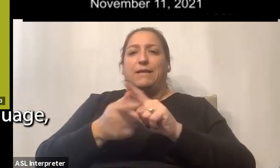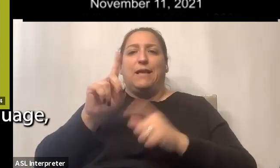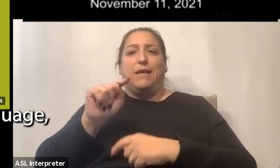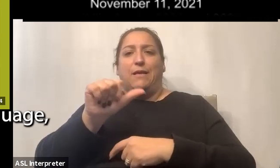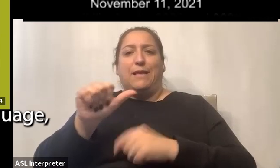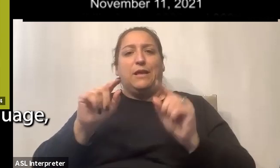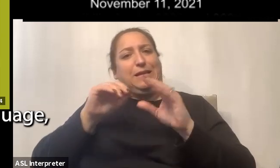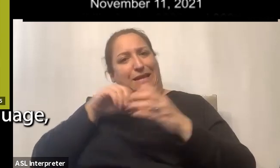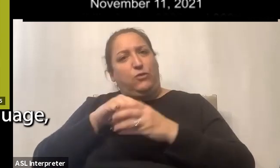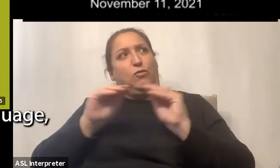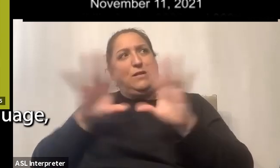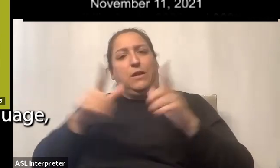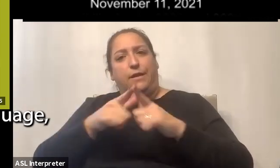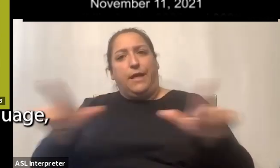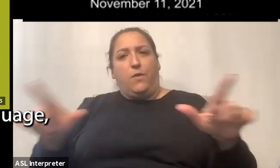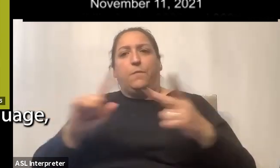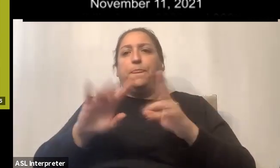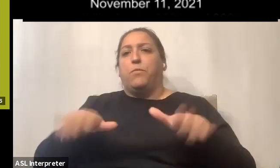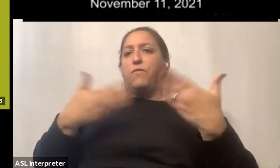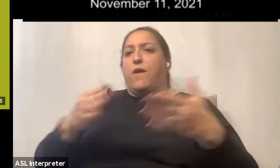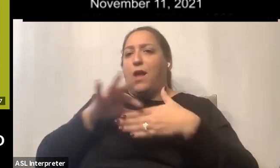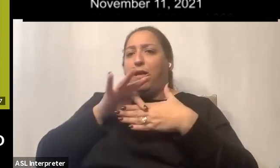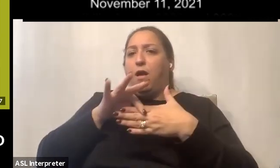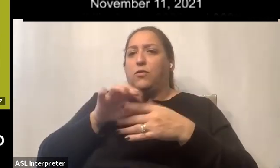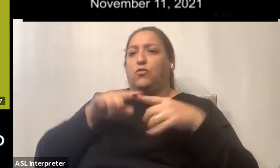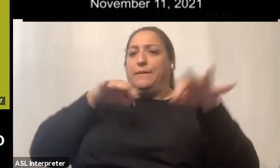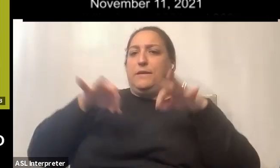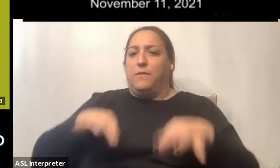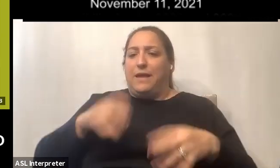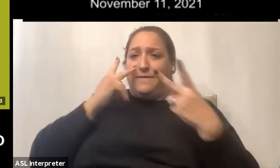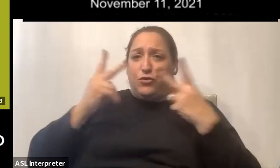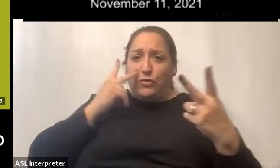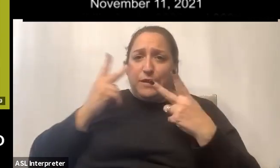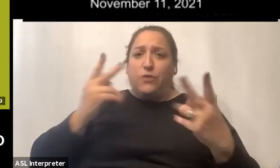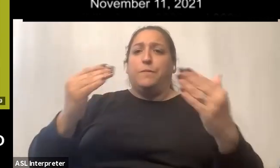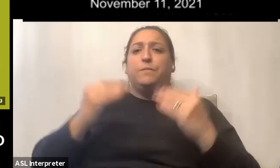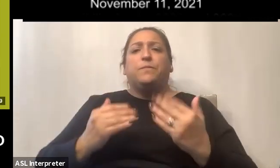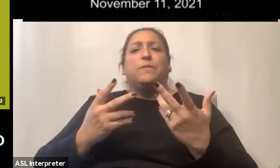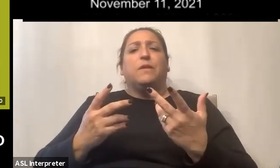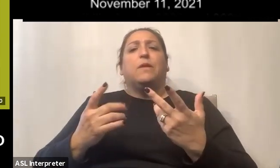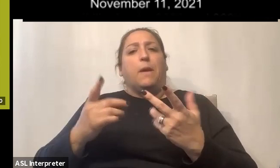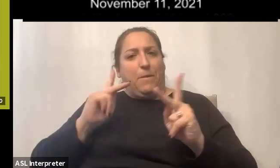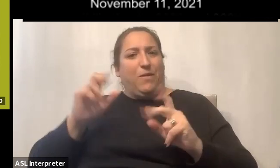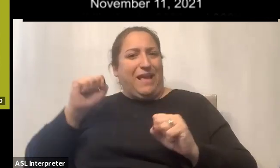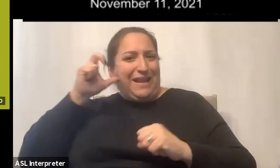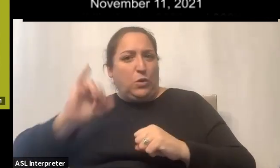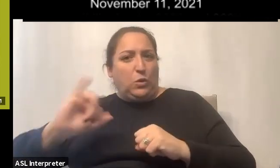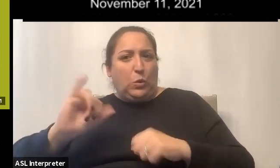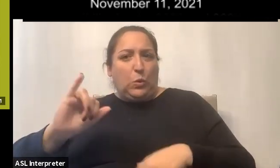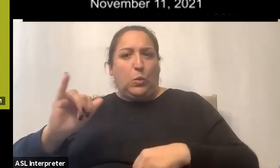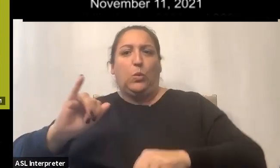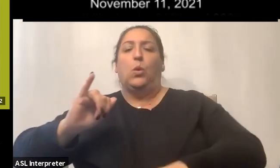clear language, providing context to and explaining the visualization so that folks can hear also,